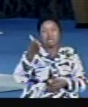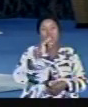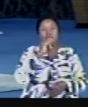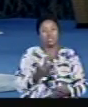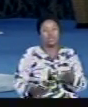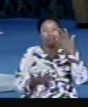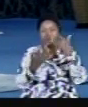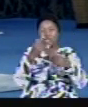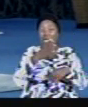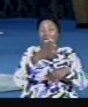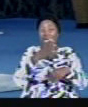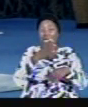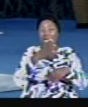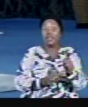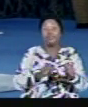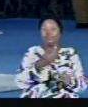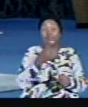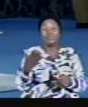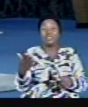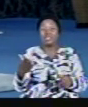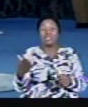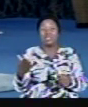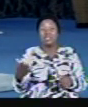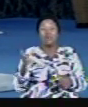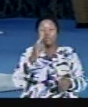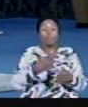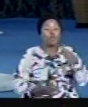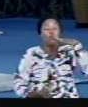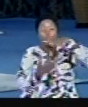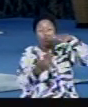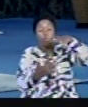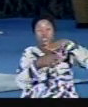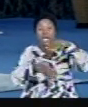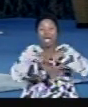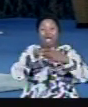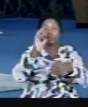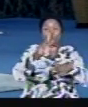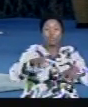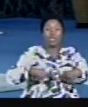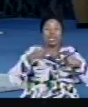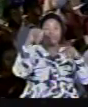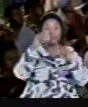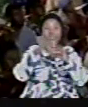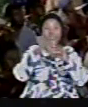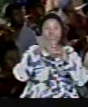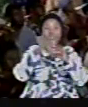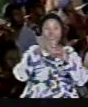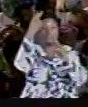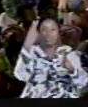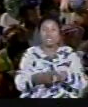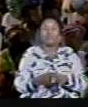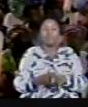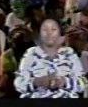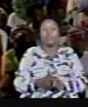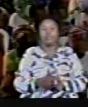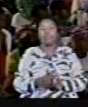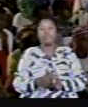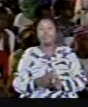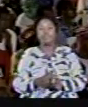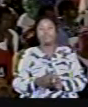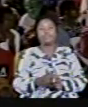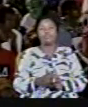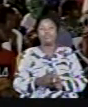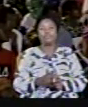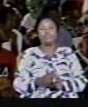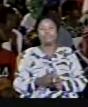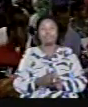every chaff will be burnt out of your life in Jesus' name. Look at